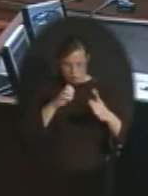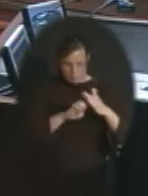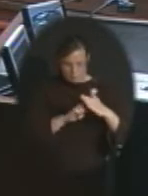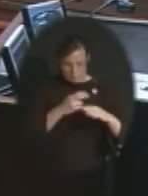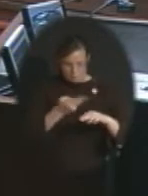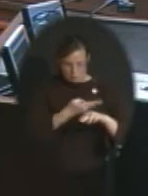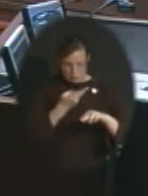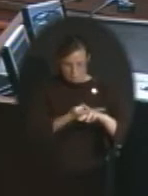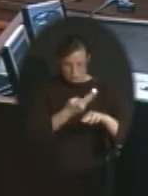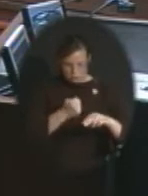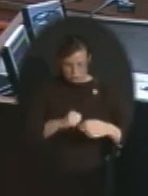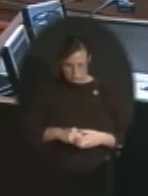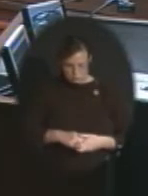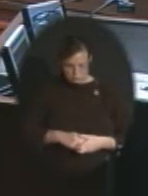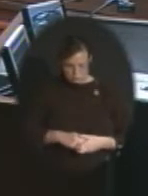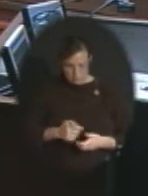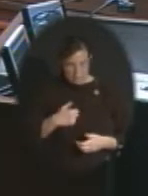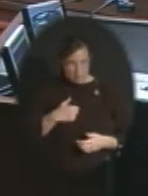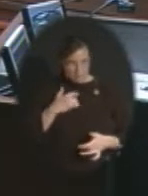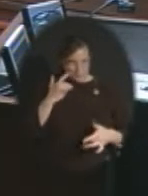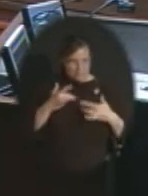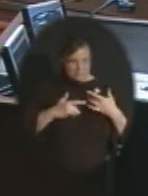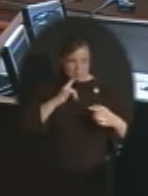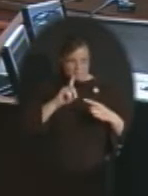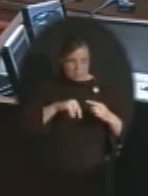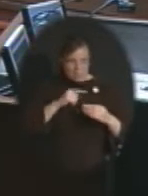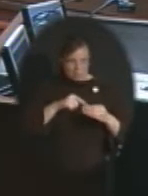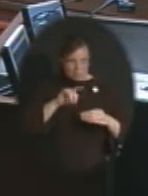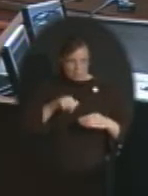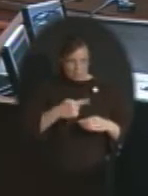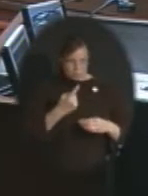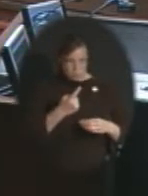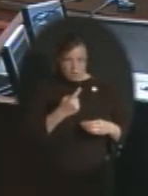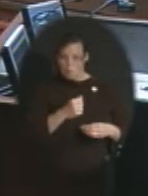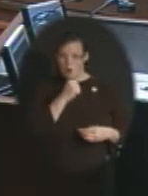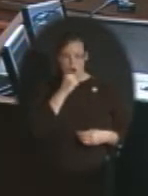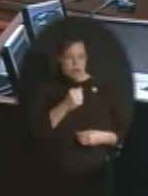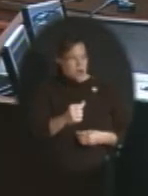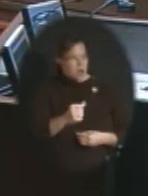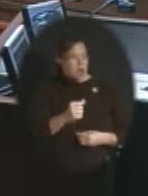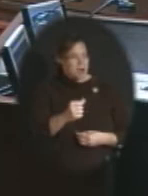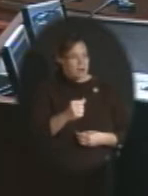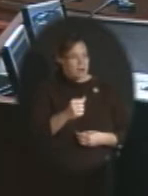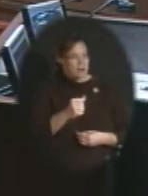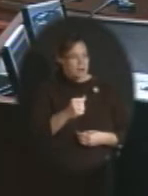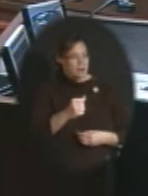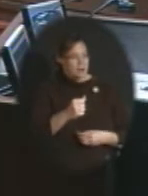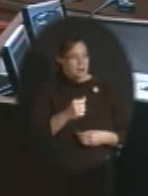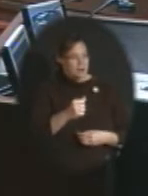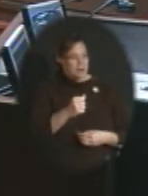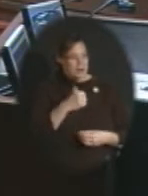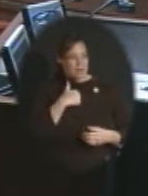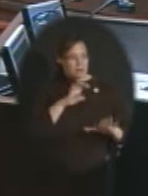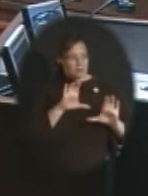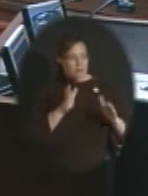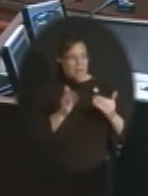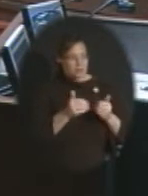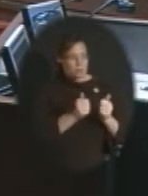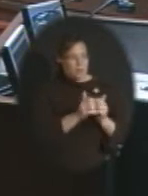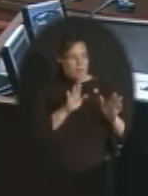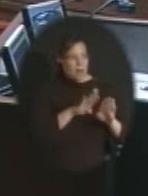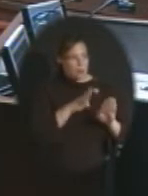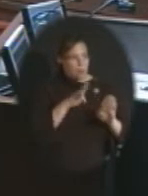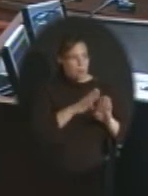renovations. I am excited about this one. We're knocking off those classrooms without doors,